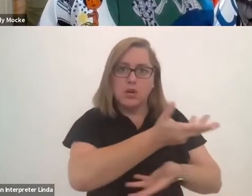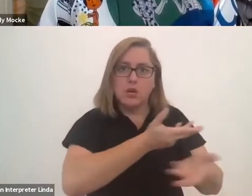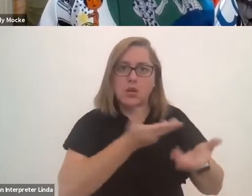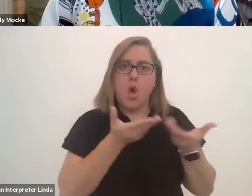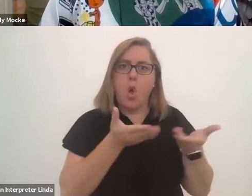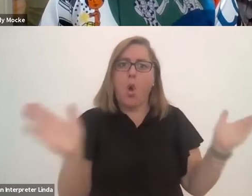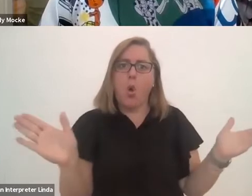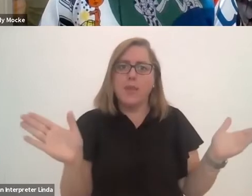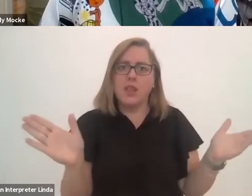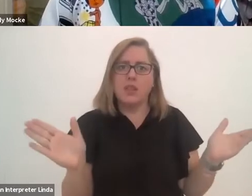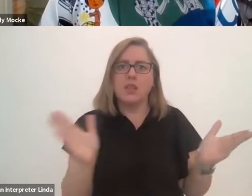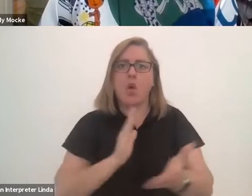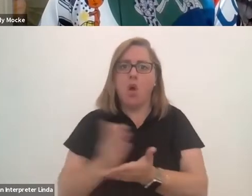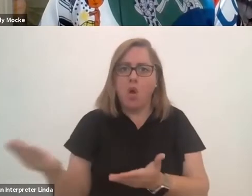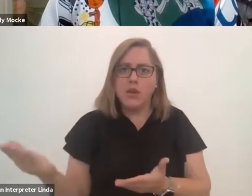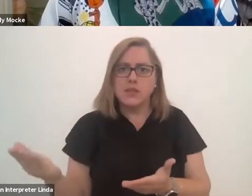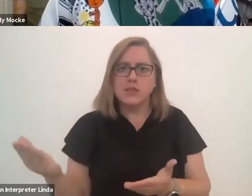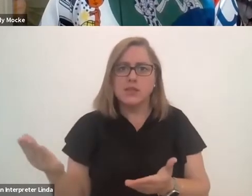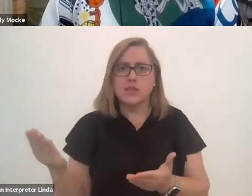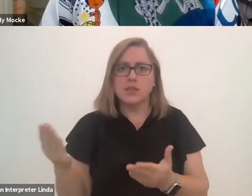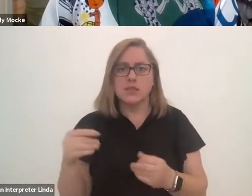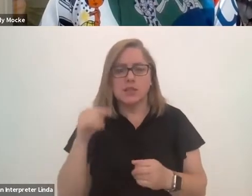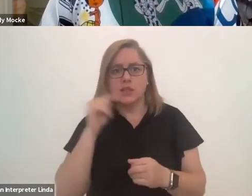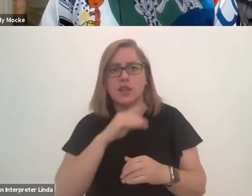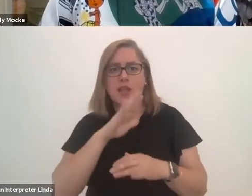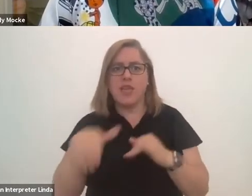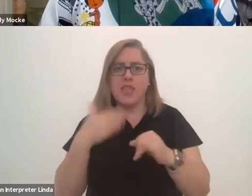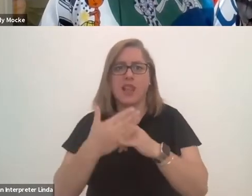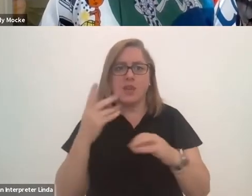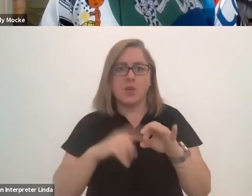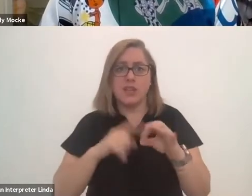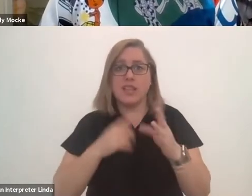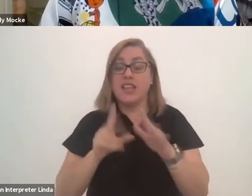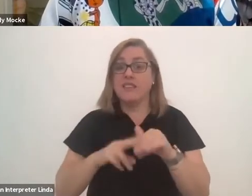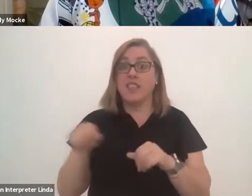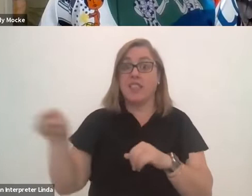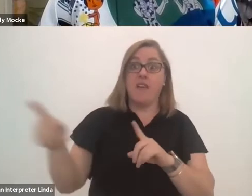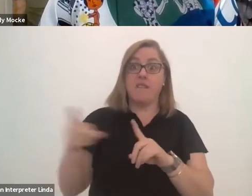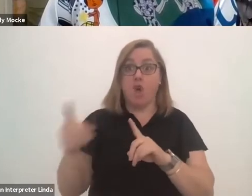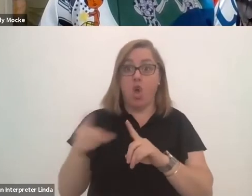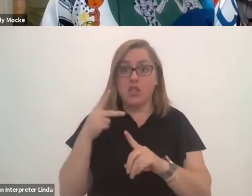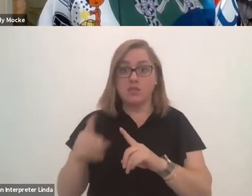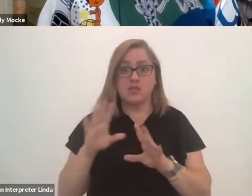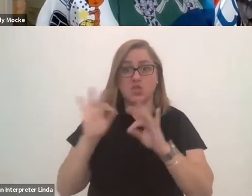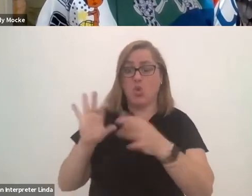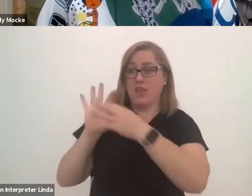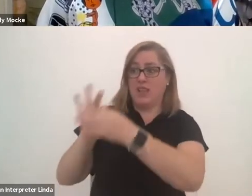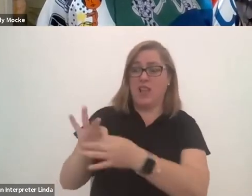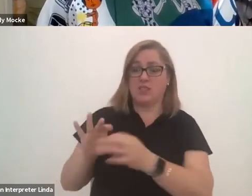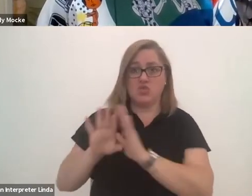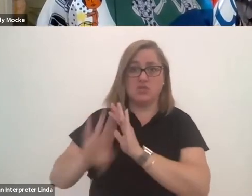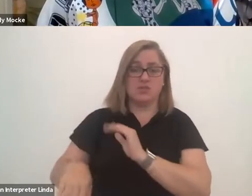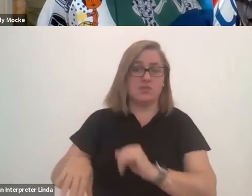honest. Mm-hmm. And it's sort of back to that last question, if they're being violent or whatever, don't engage, just opt out,